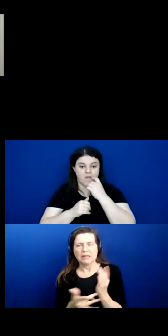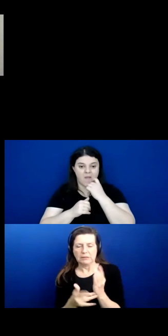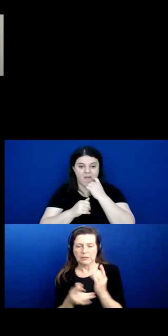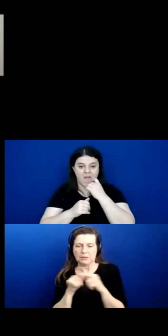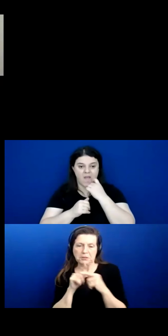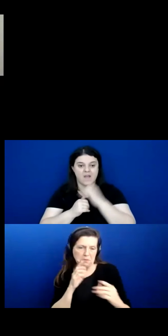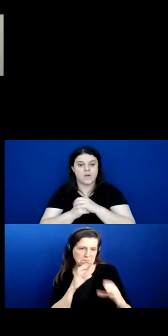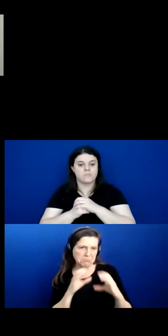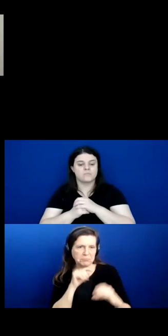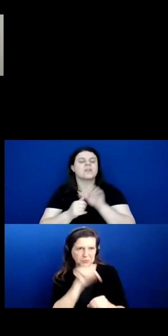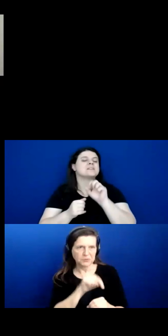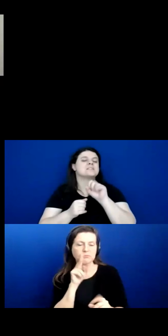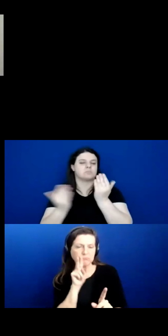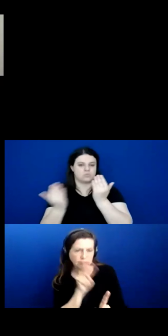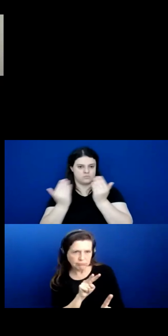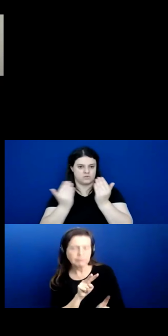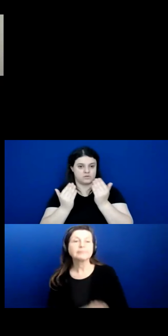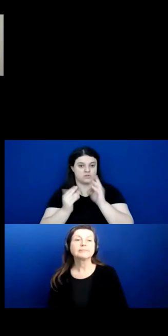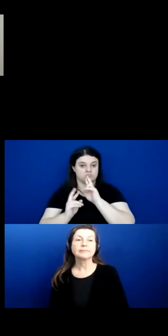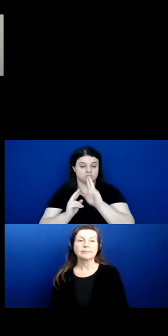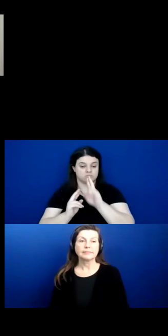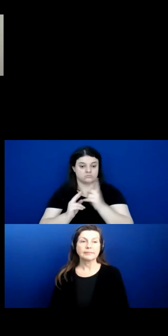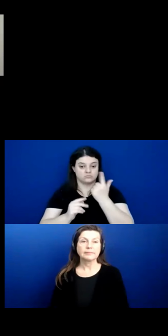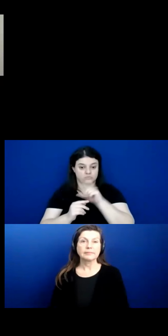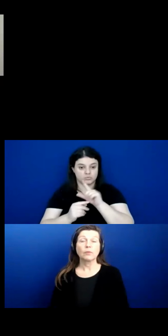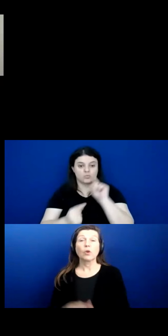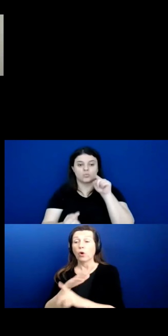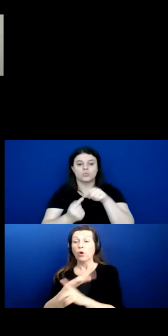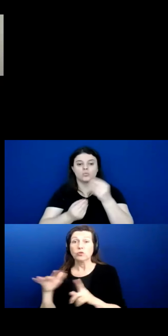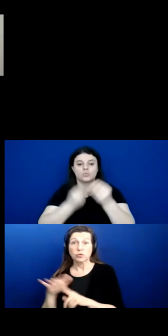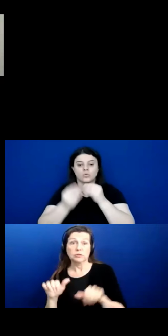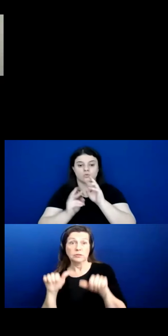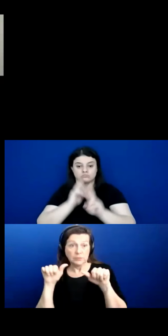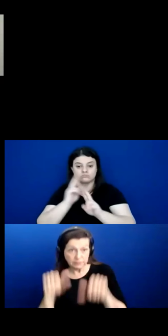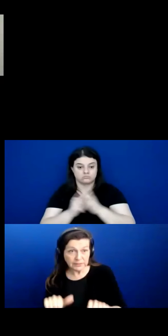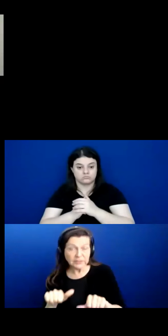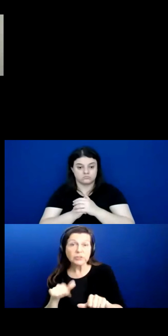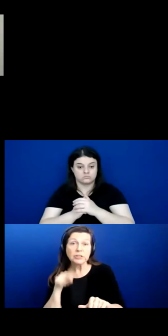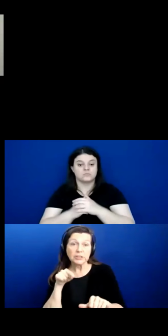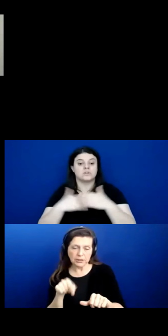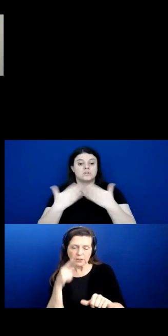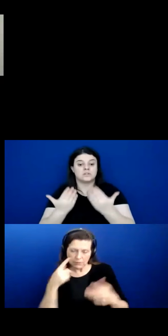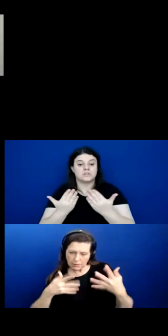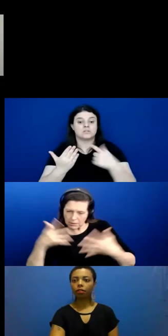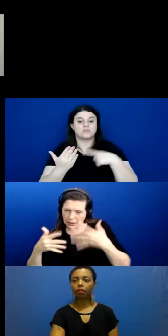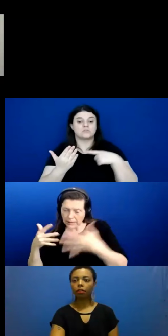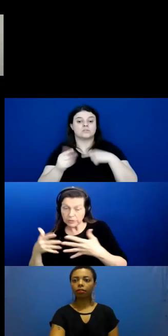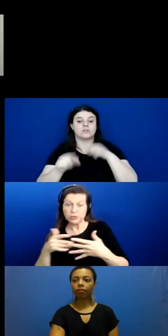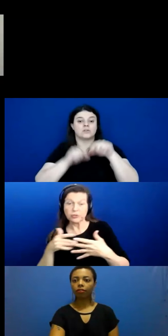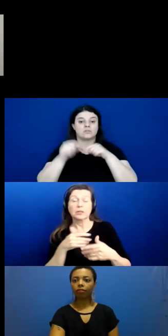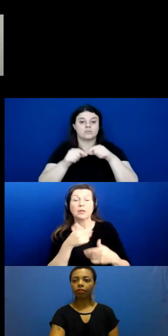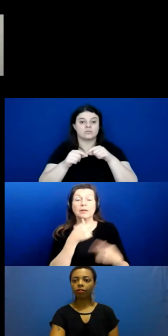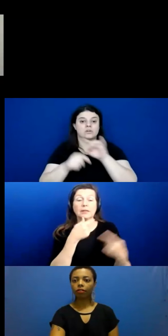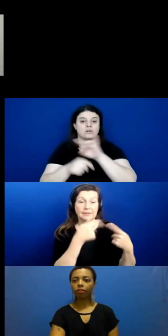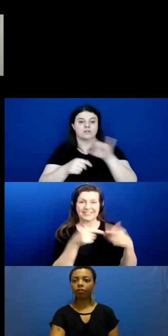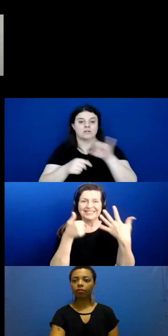To compare the observational effects with the social validity results, Spearman correlations were calculated for each communication category on the